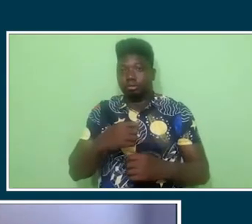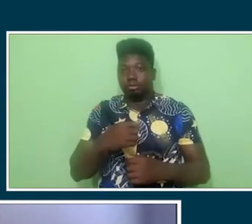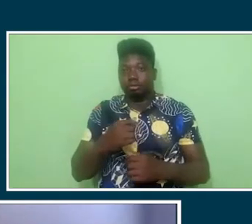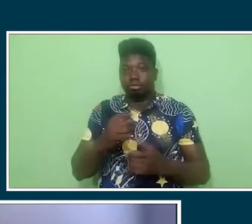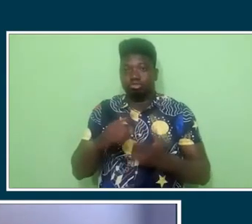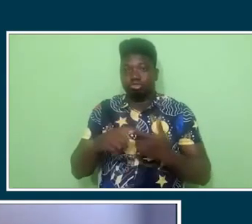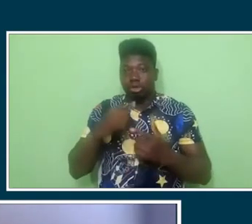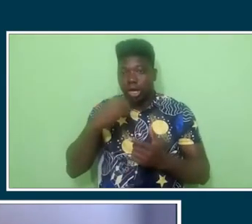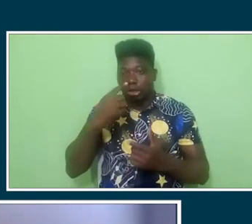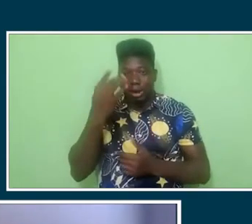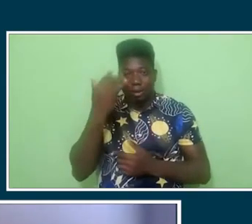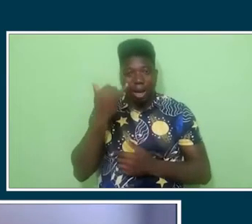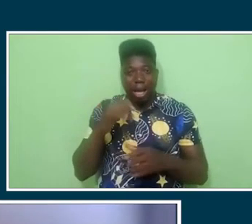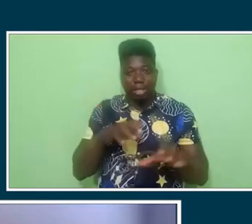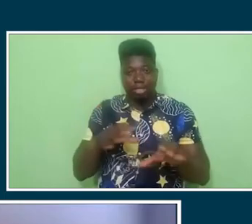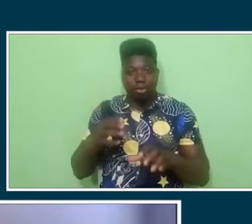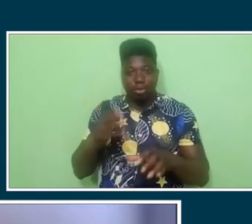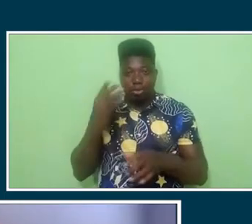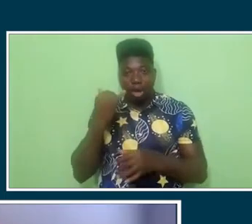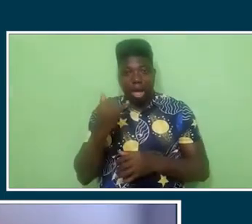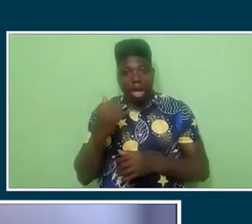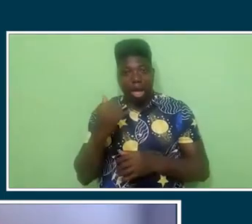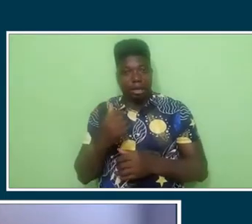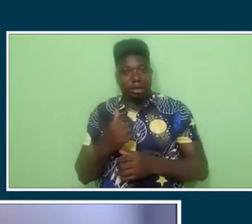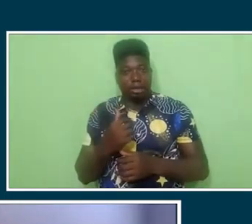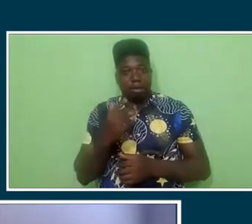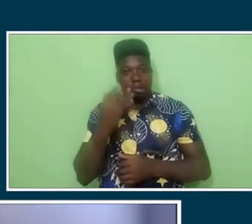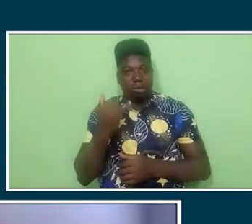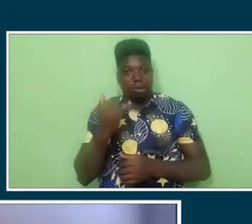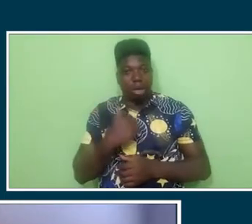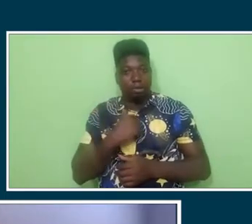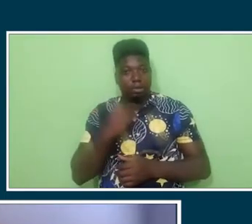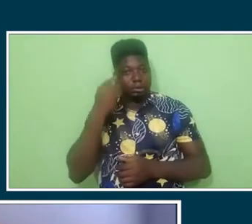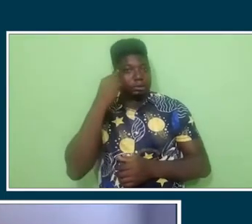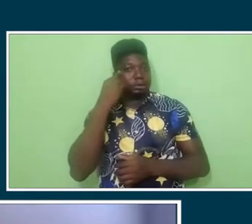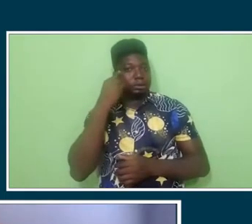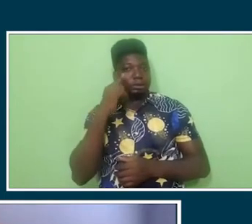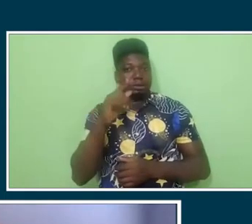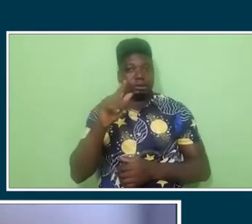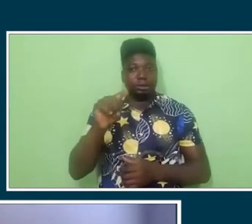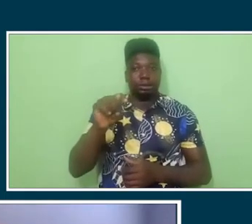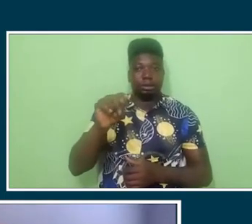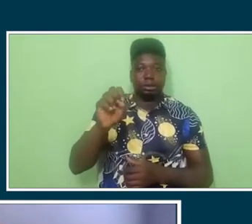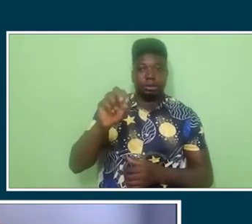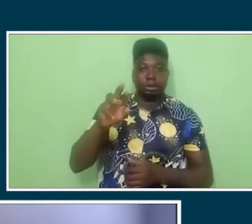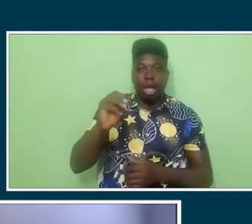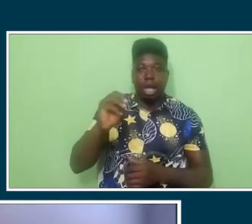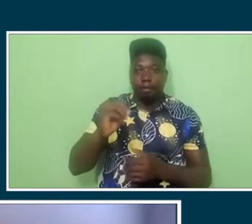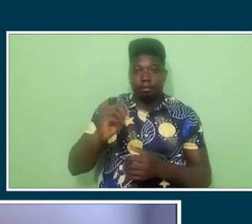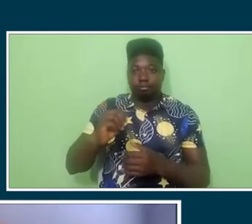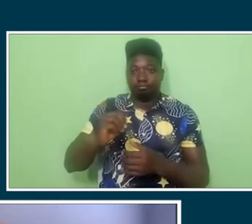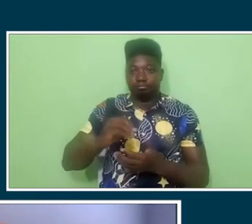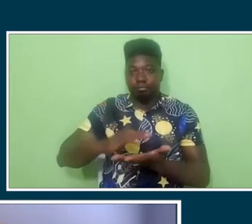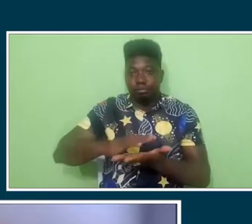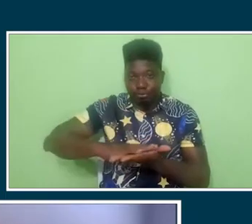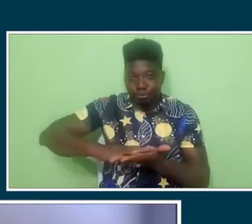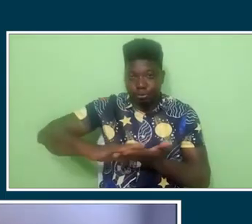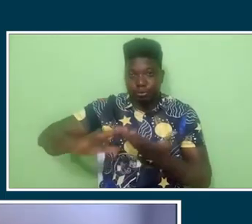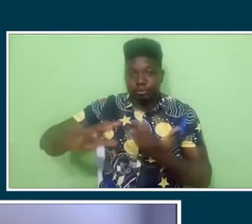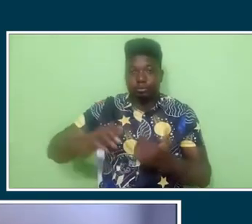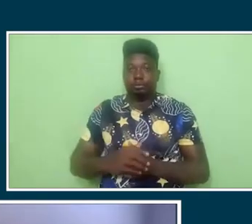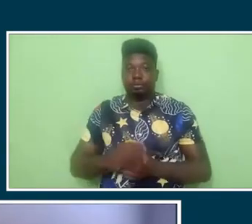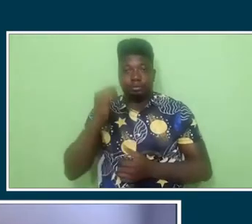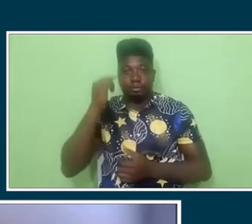am I thinking in terms of purity? Why am I thinking in terms of who can I separate myself from to define